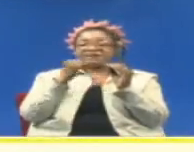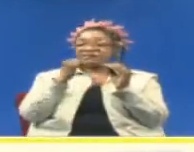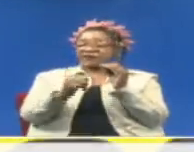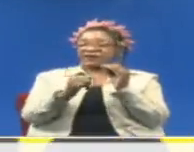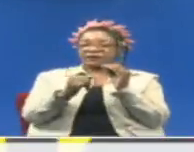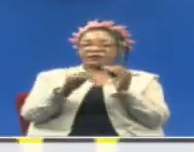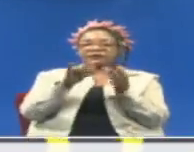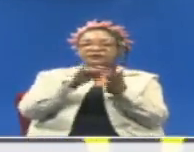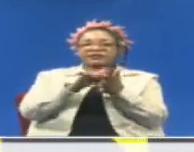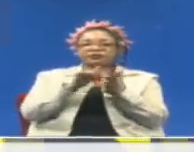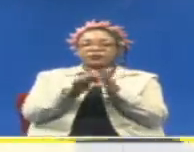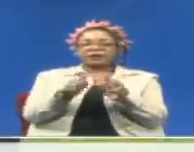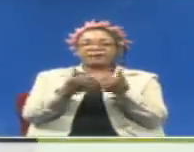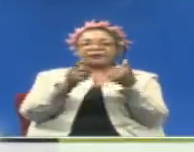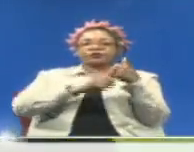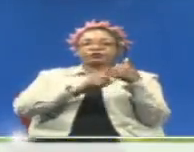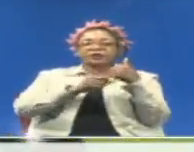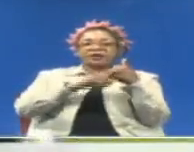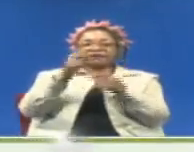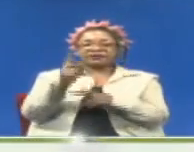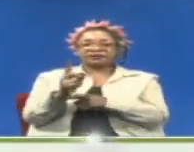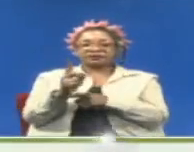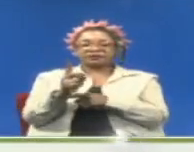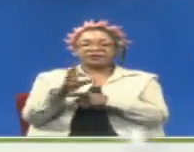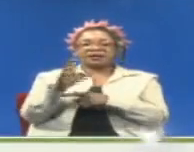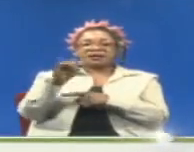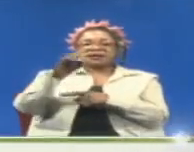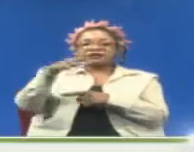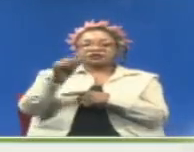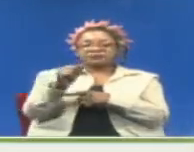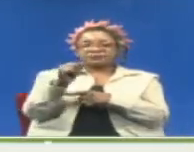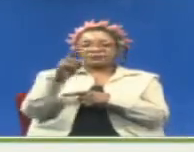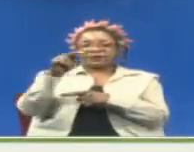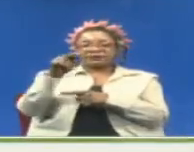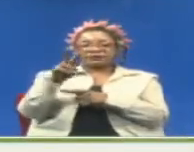will be played on July 1st. Elijah Oko, NTV Sport.